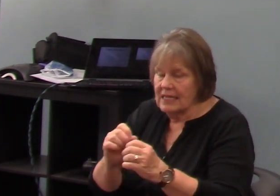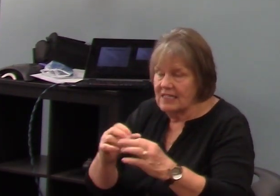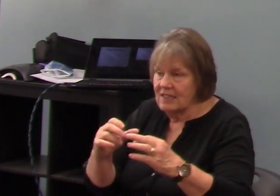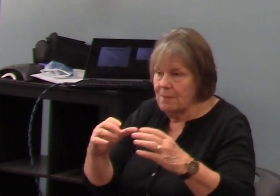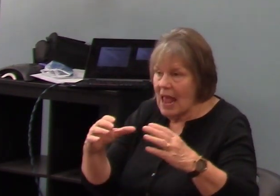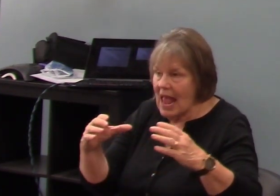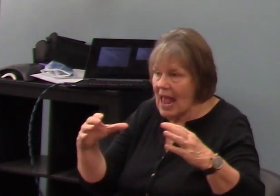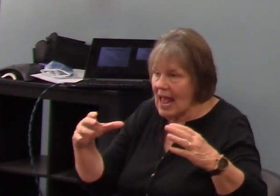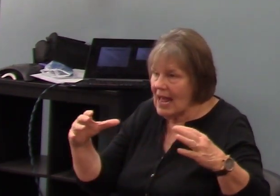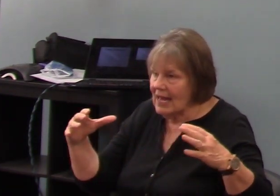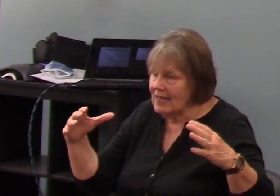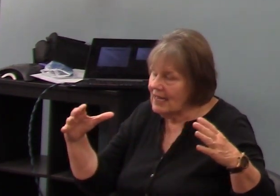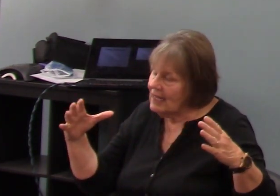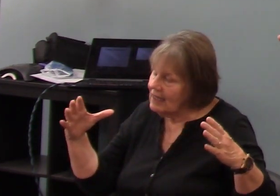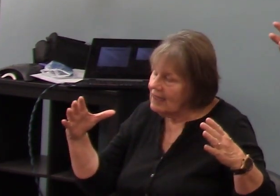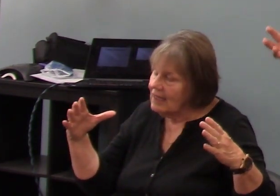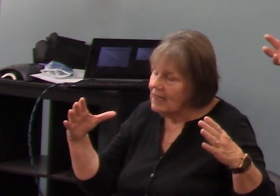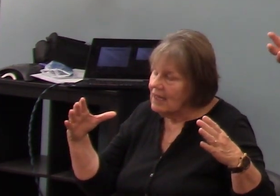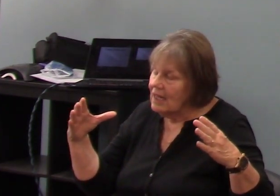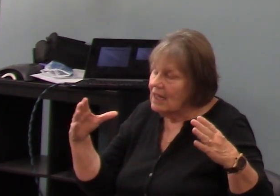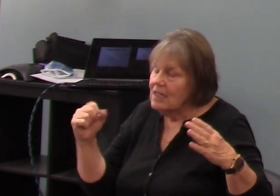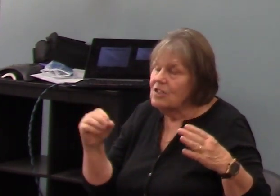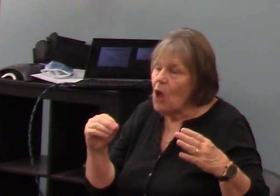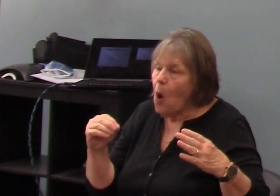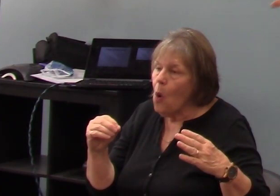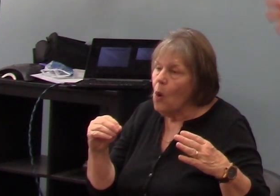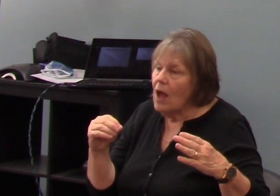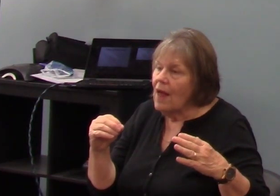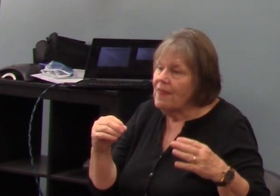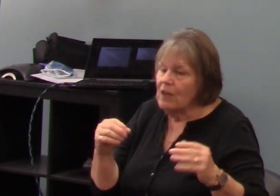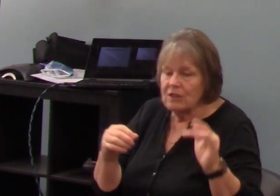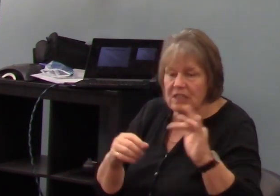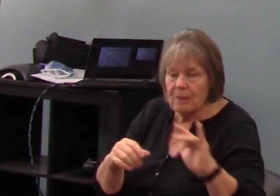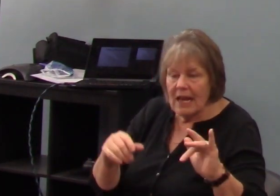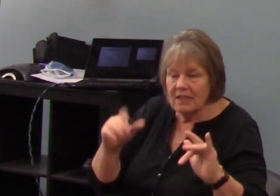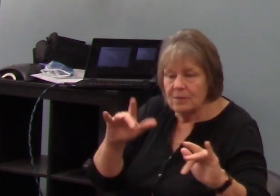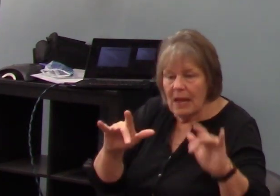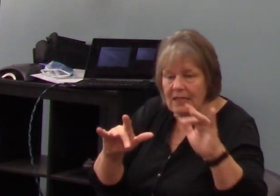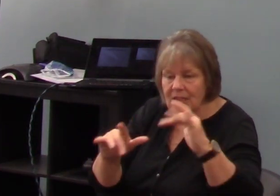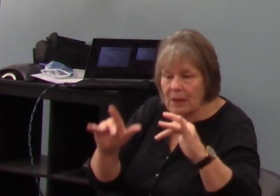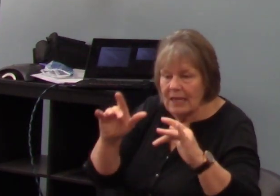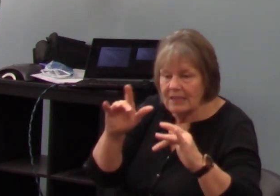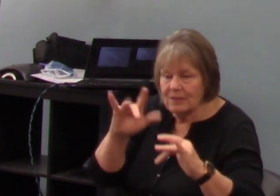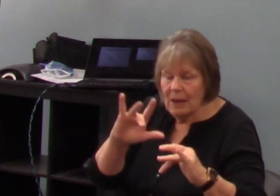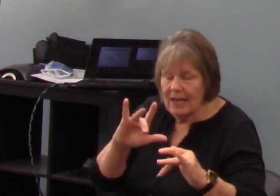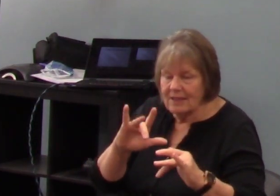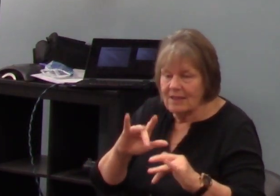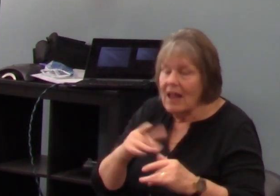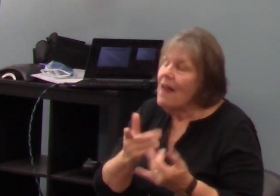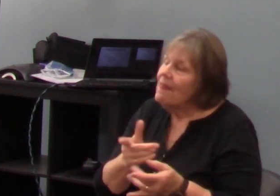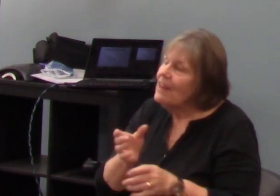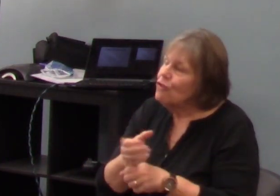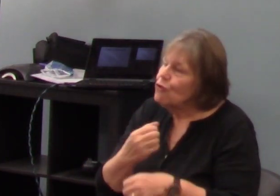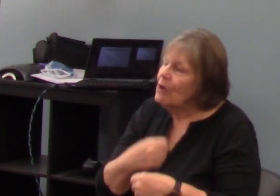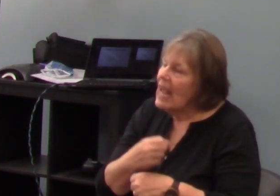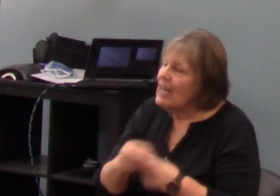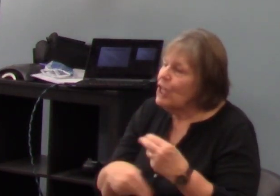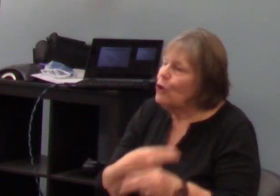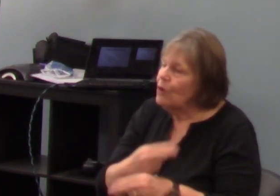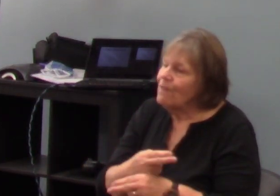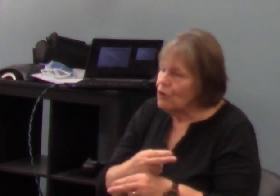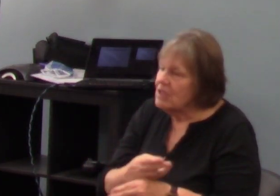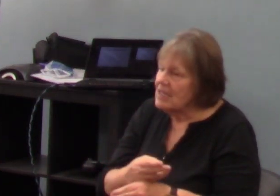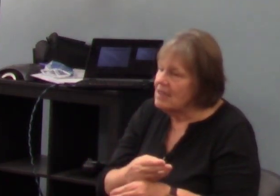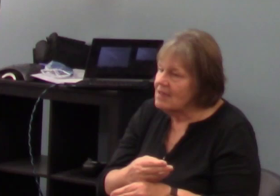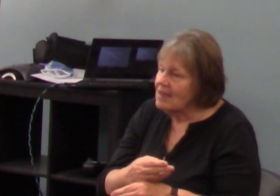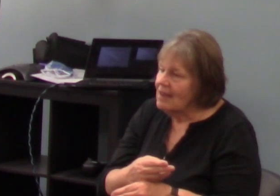always exponentially expanding space that's creating universes all the time. And that's the idea that they try to present. And again, there's no evidence